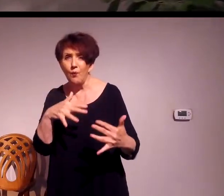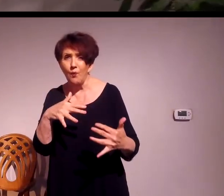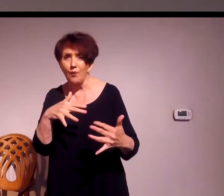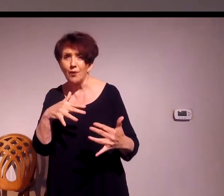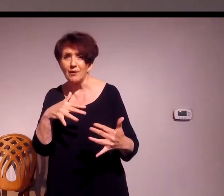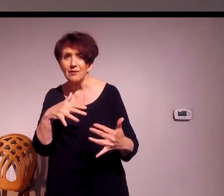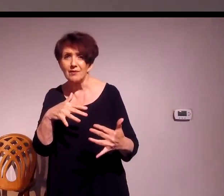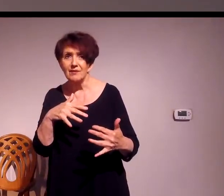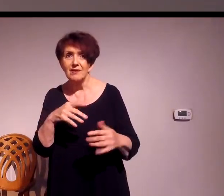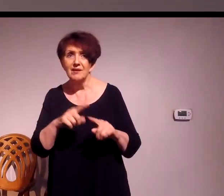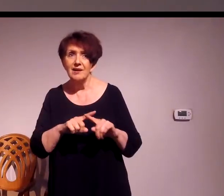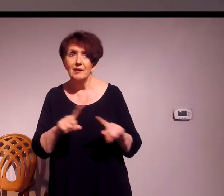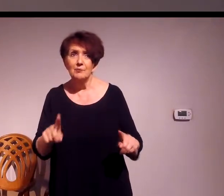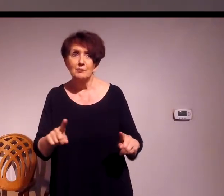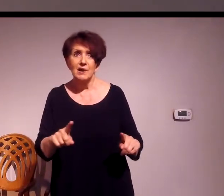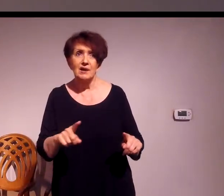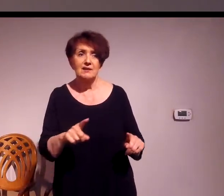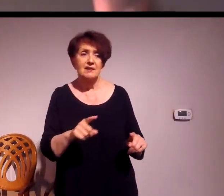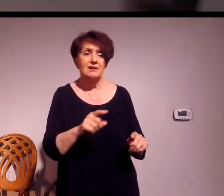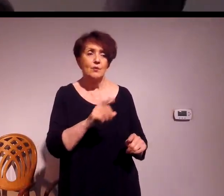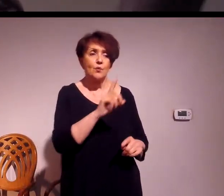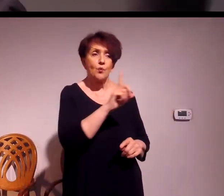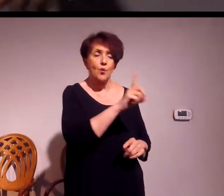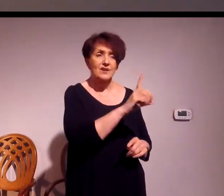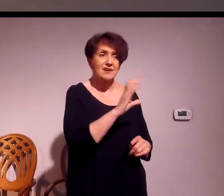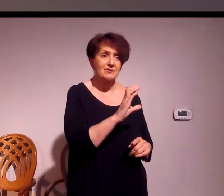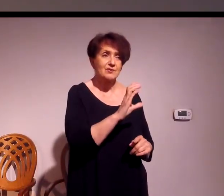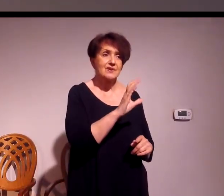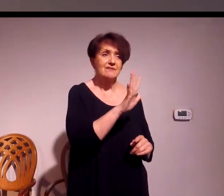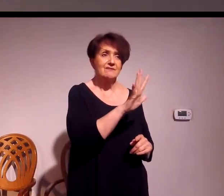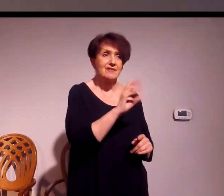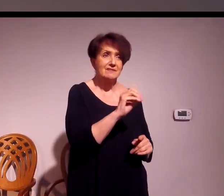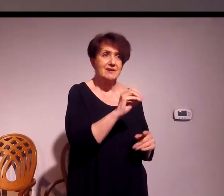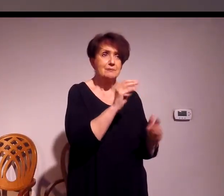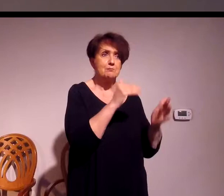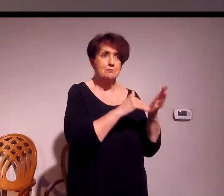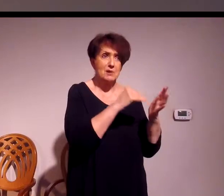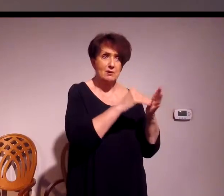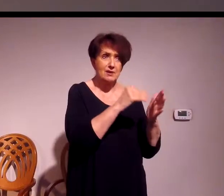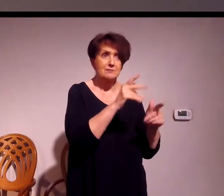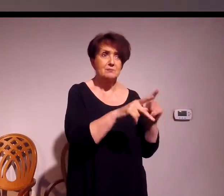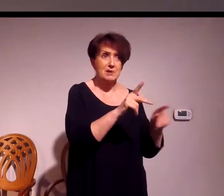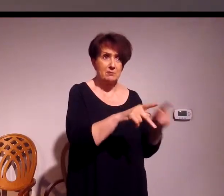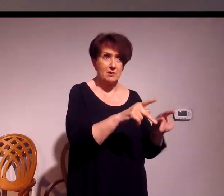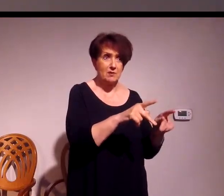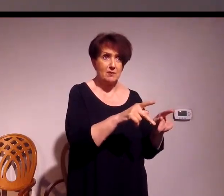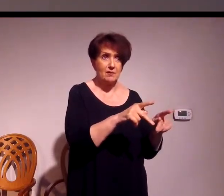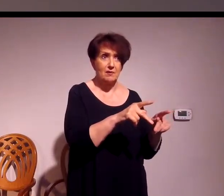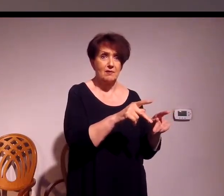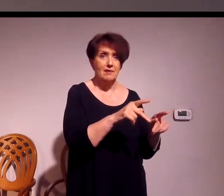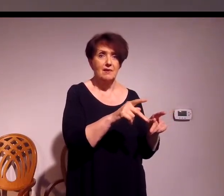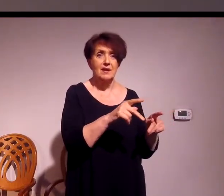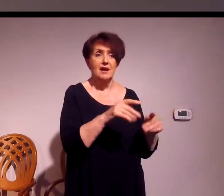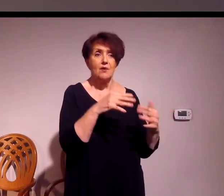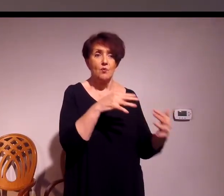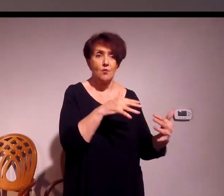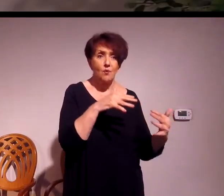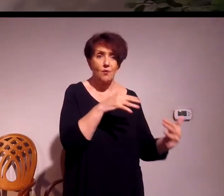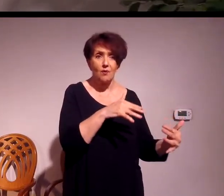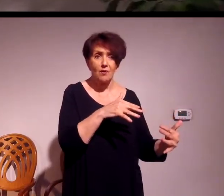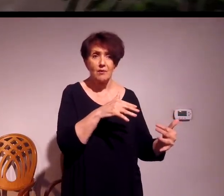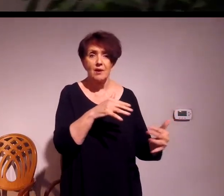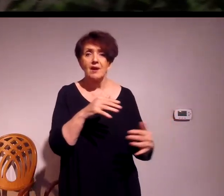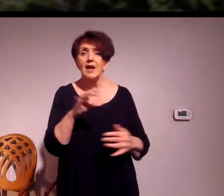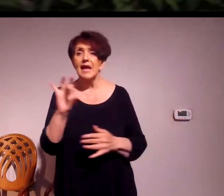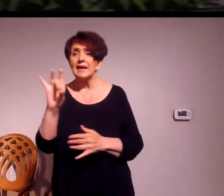million people out of 8 billion people. You got that? 8 billion people. So